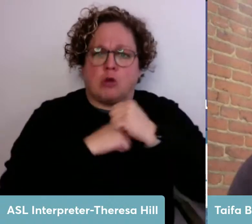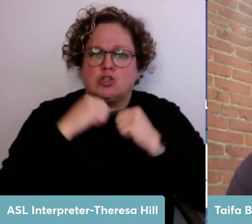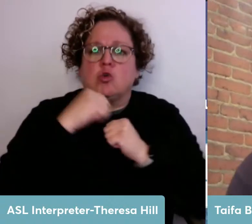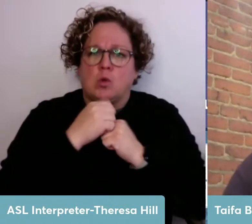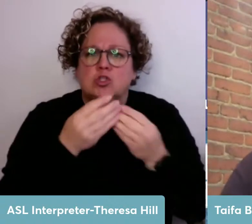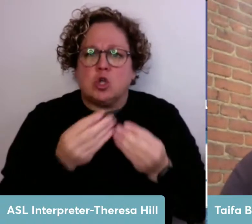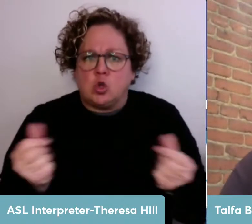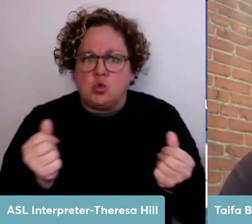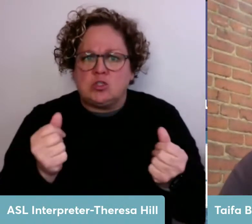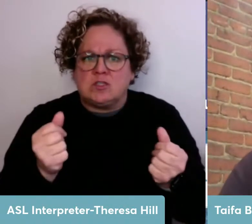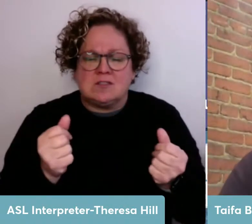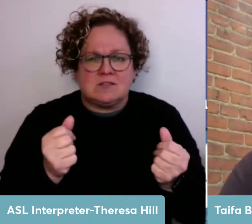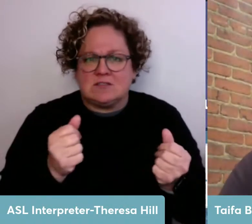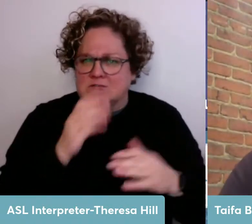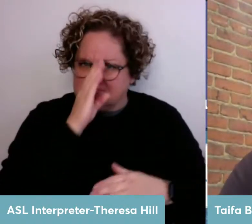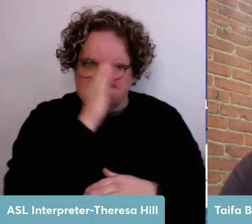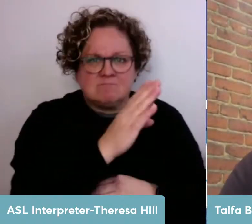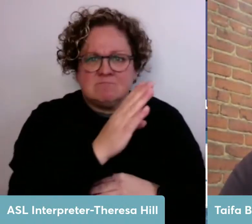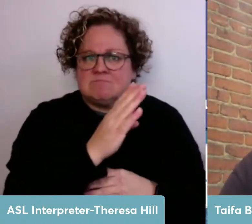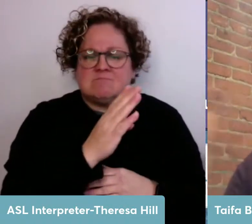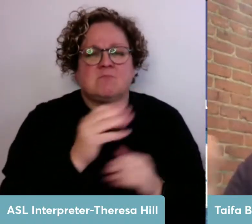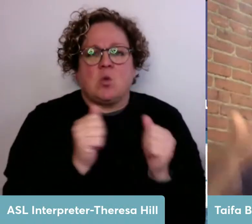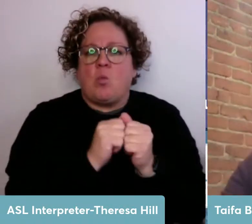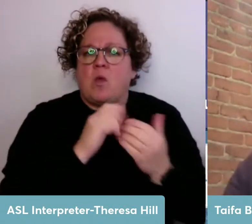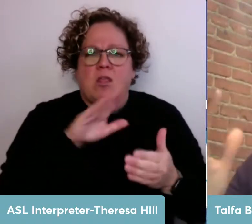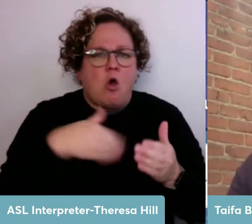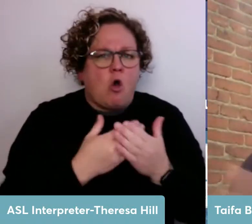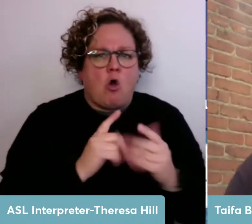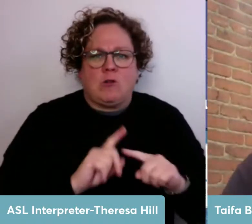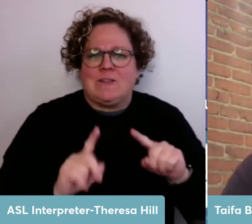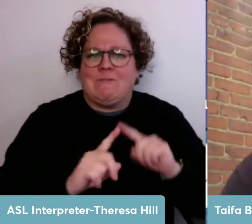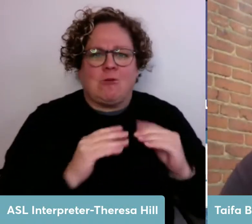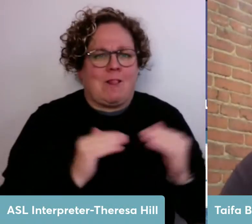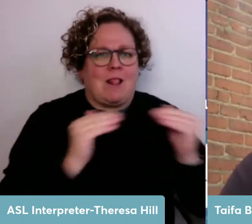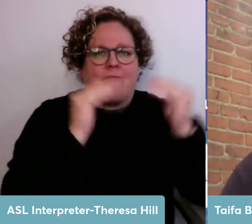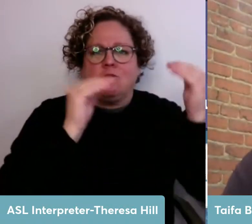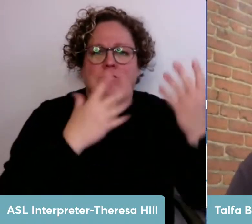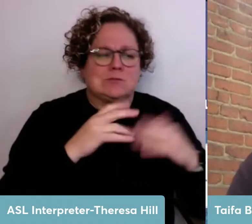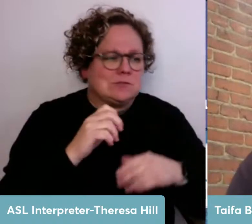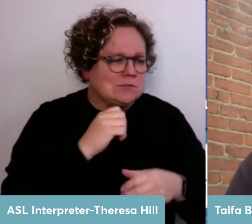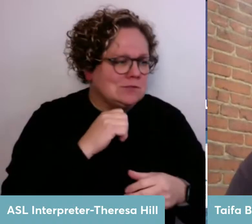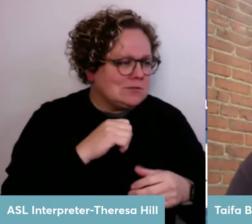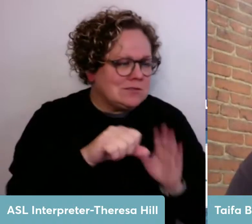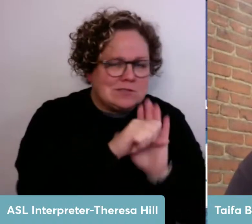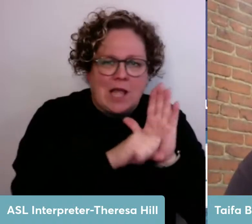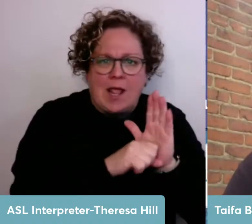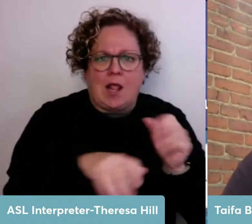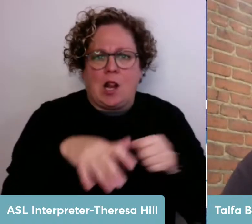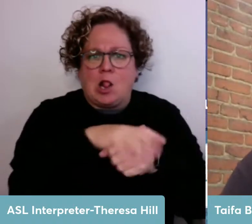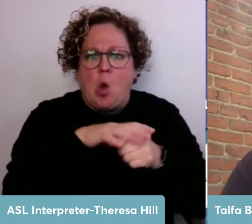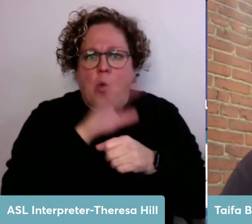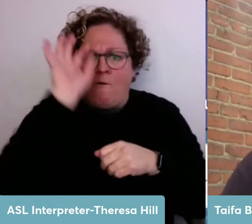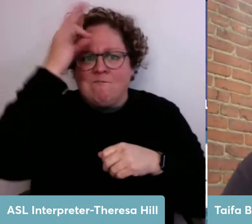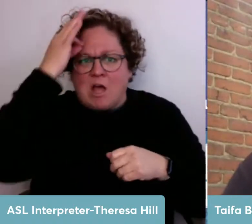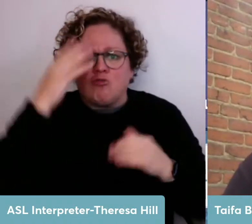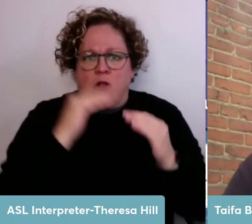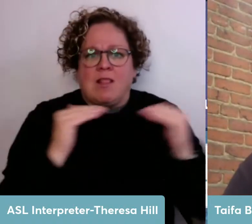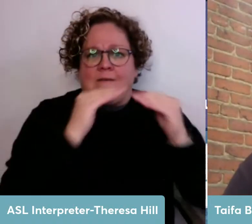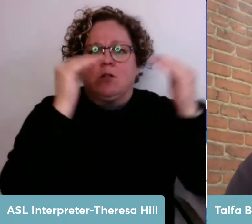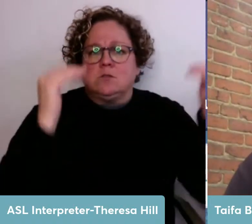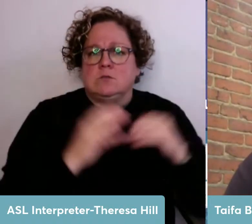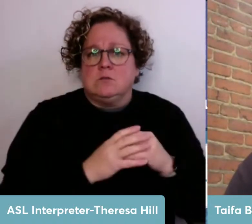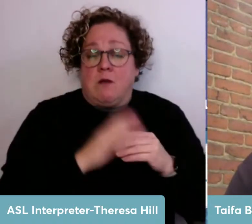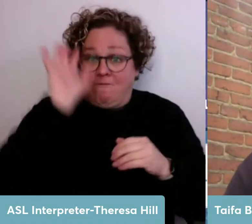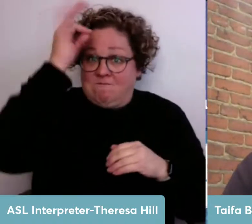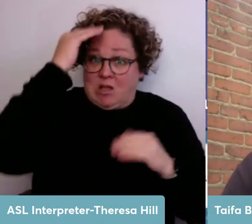at all levels of government and policymaking, state, local, federal. And at the federal level, it's encouraging to see